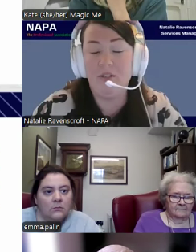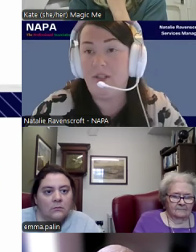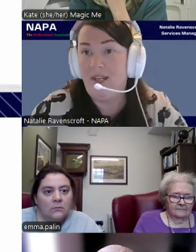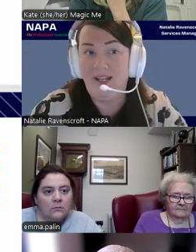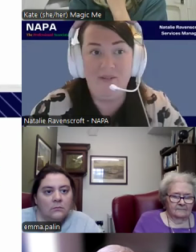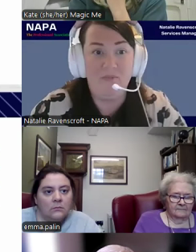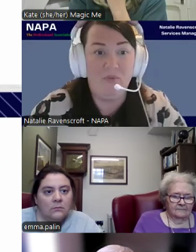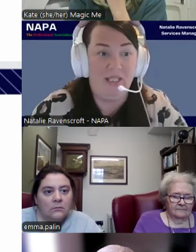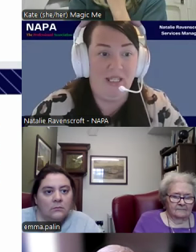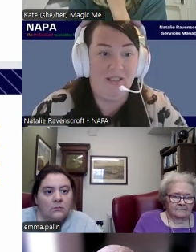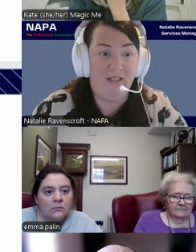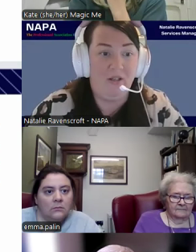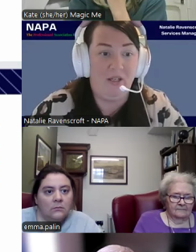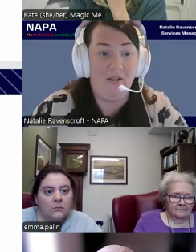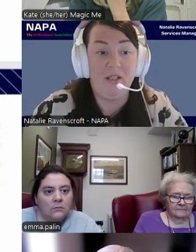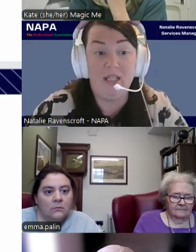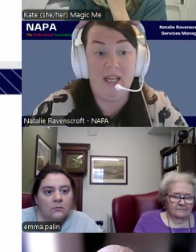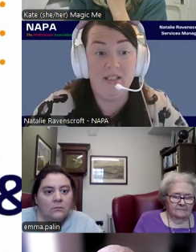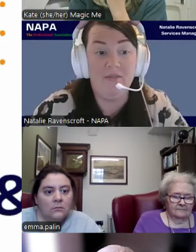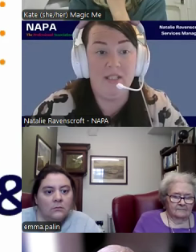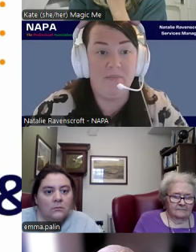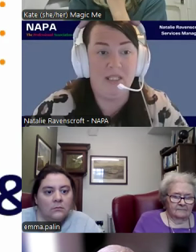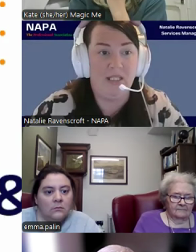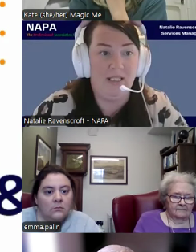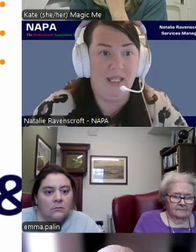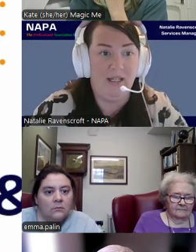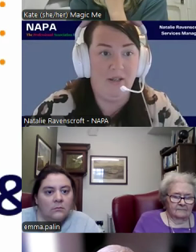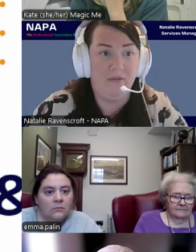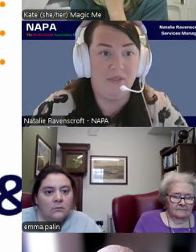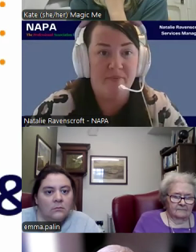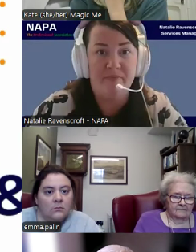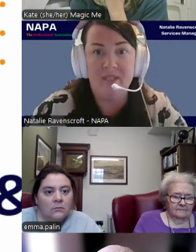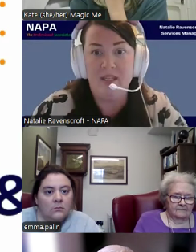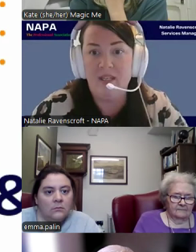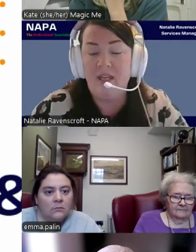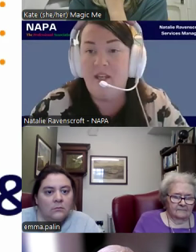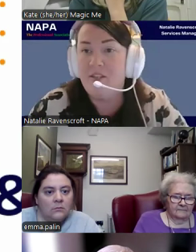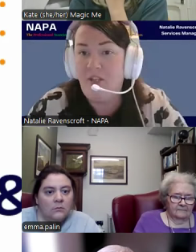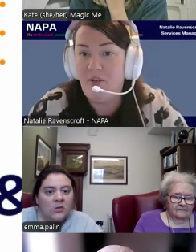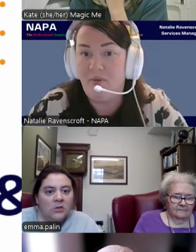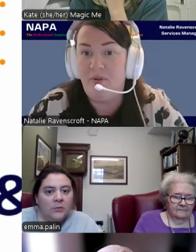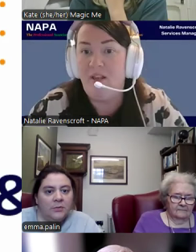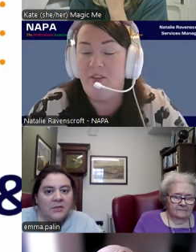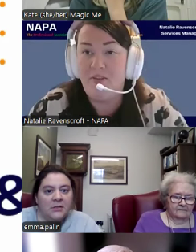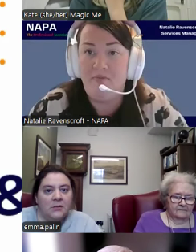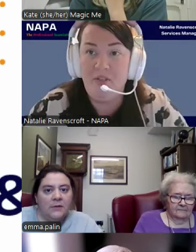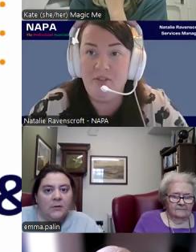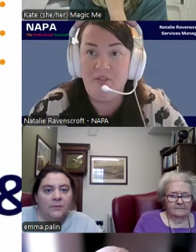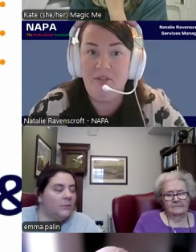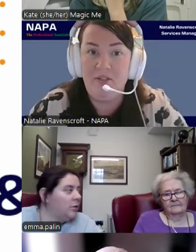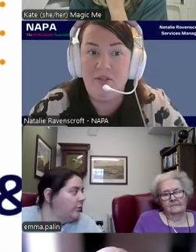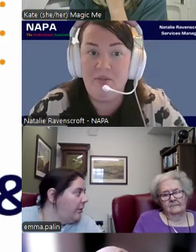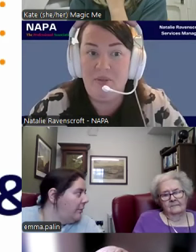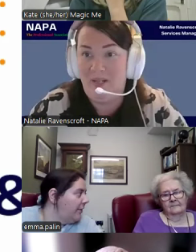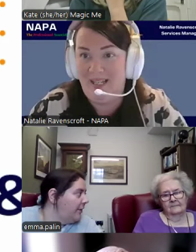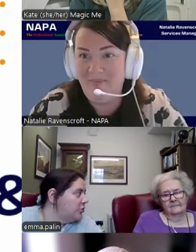mentioned, within care services, particularly care homes. So, for those of